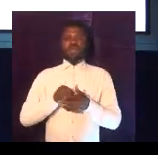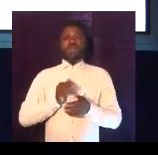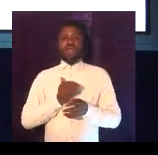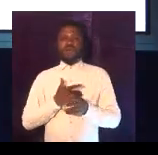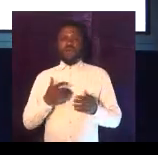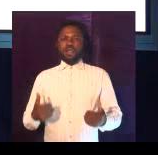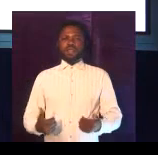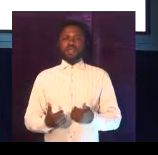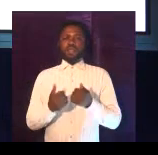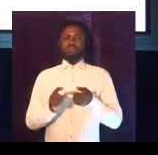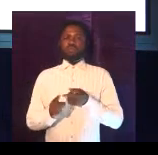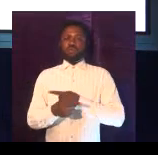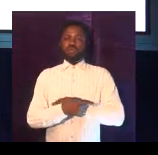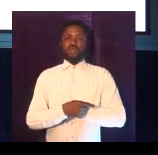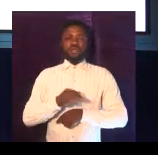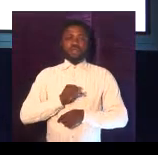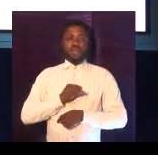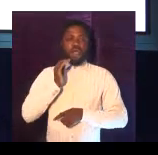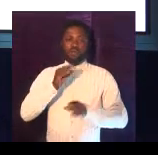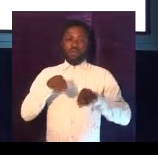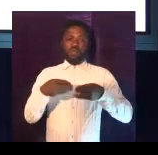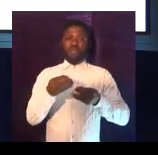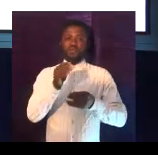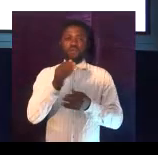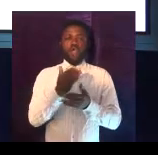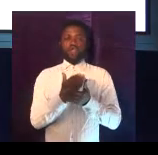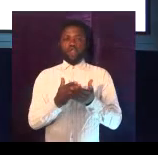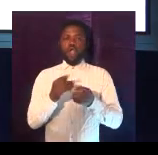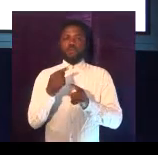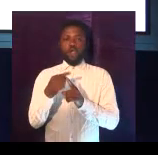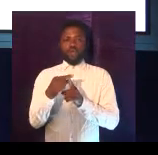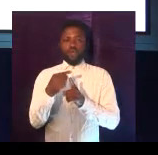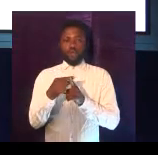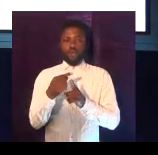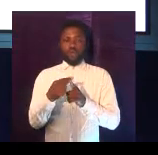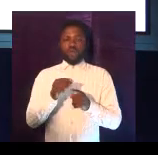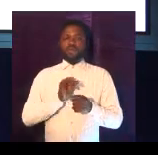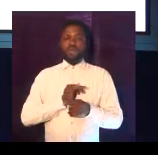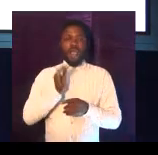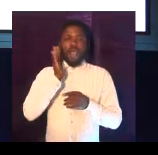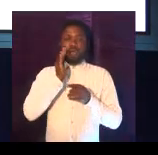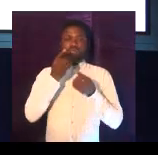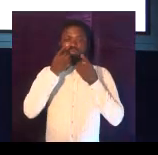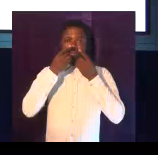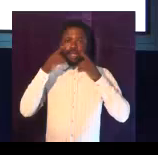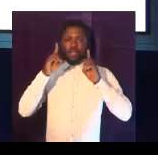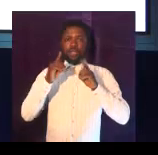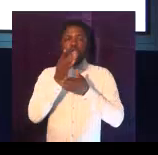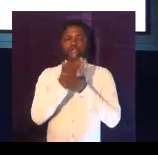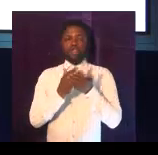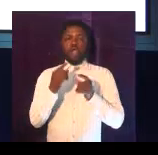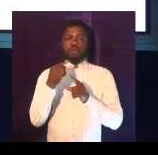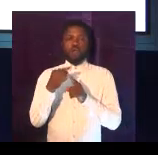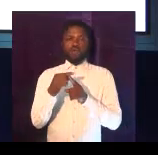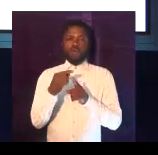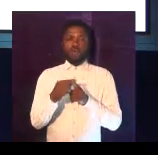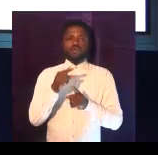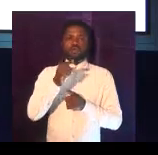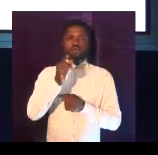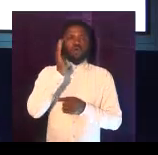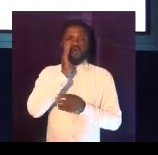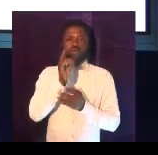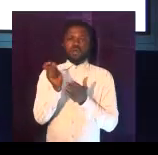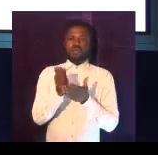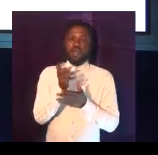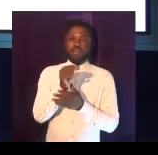In our game today, I am going to be giving you some words. I'll dictate some words to you and